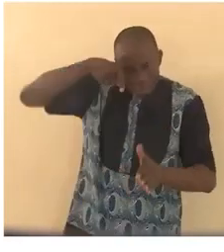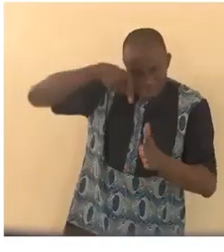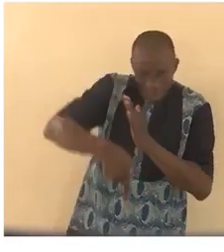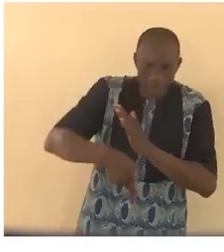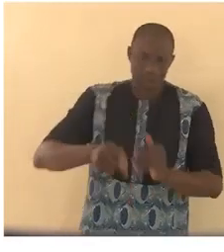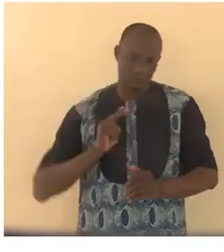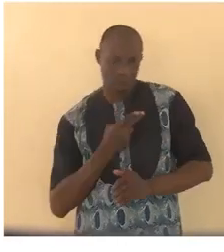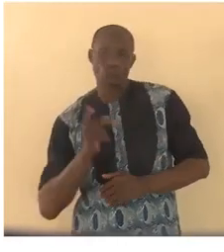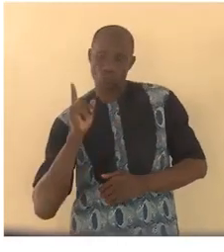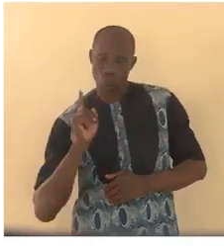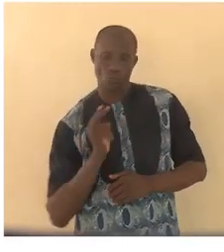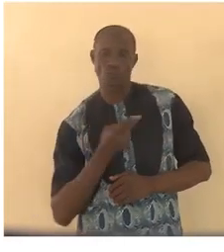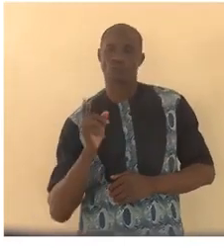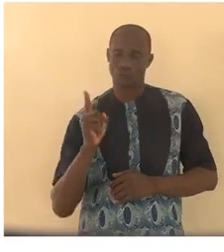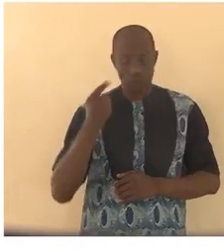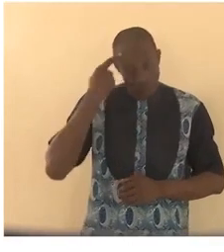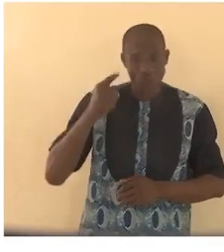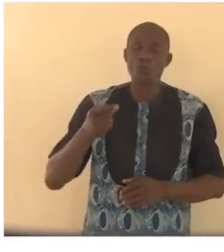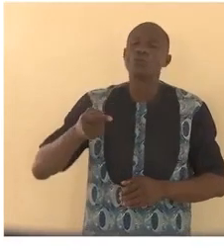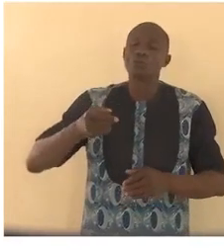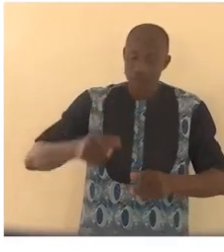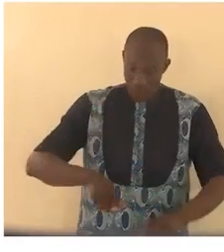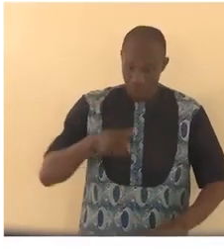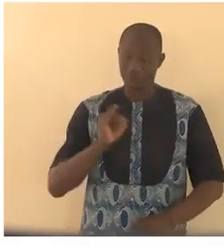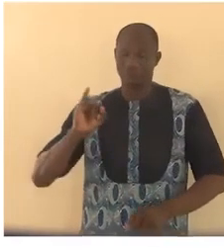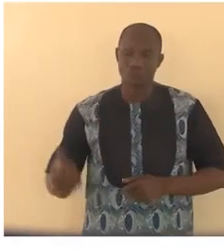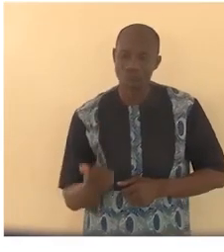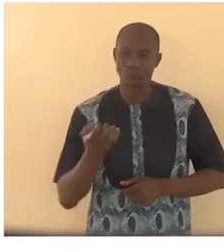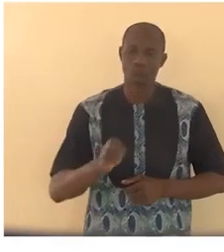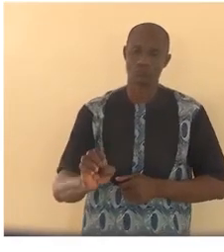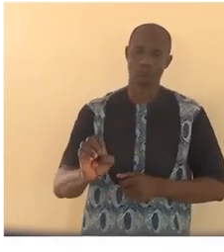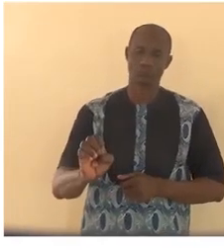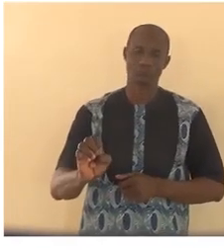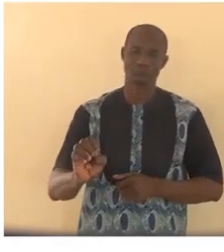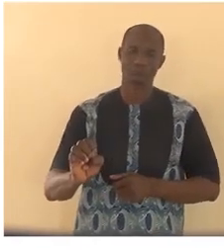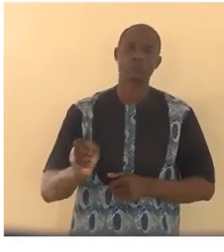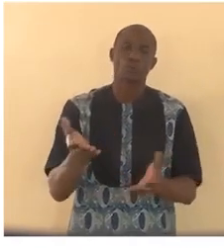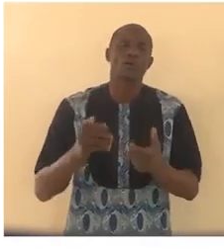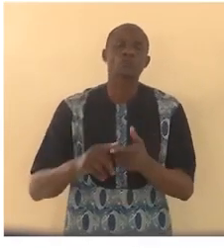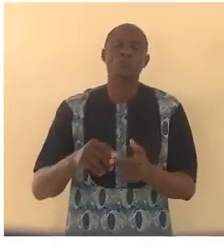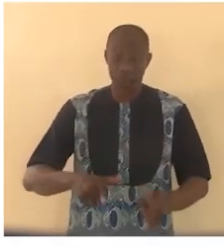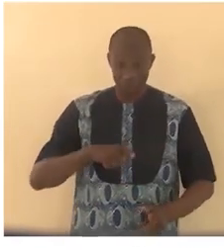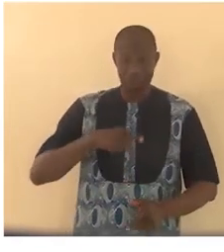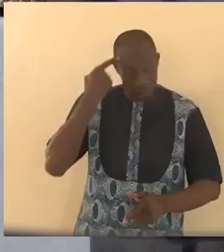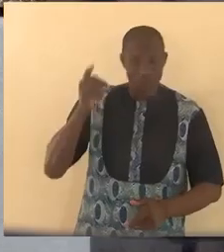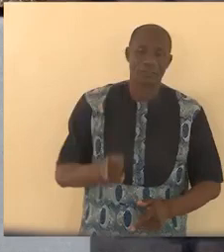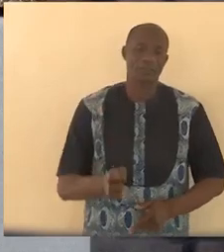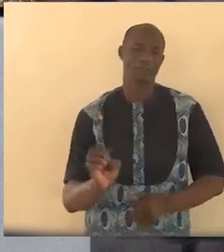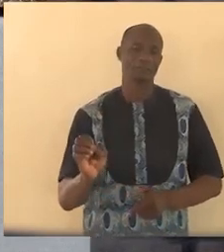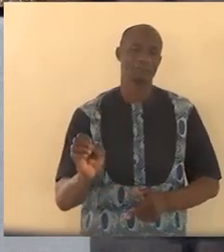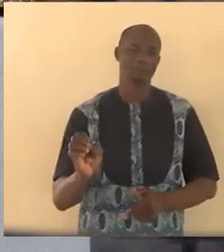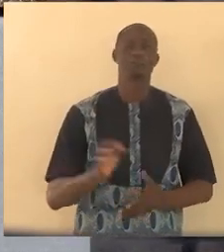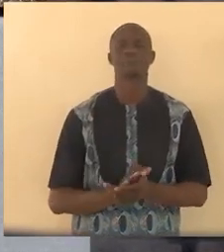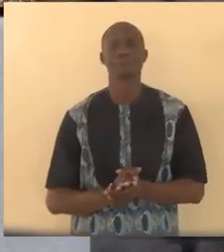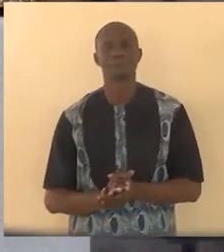deep inside each one of us for immortality, to live forever. It's a profound longing to live forever.